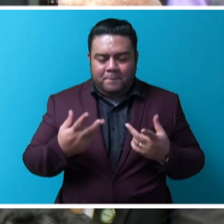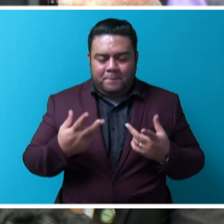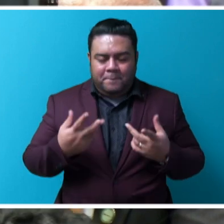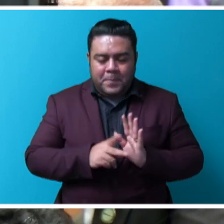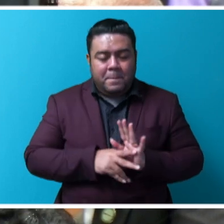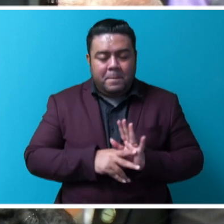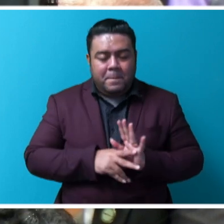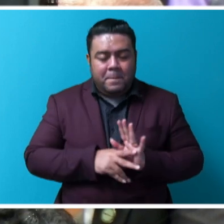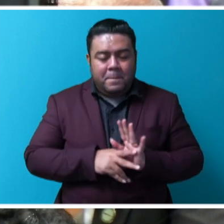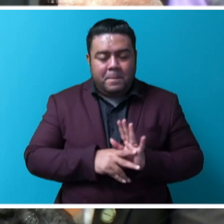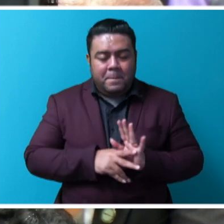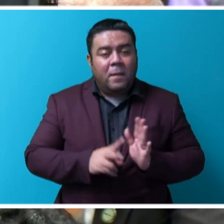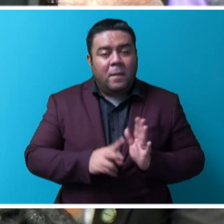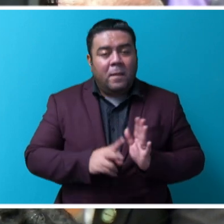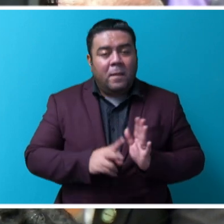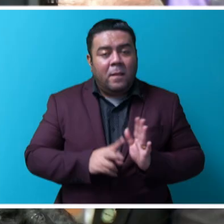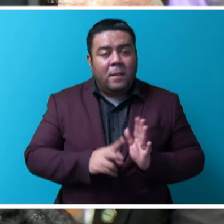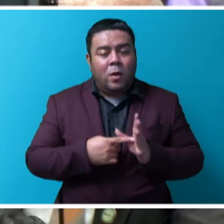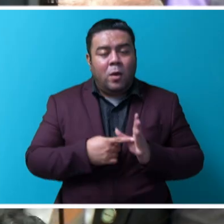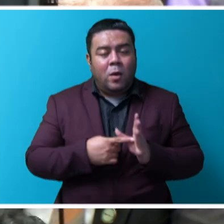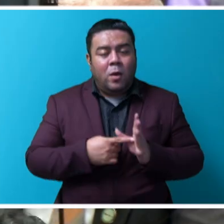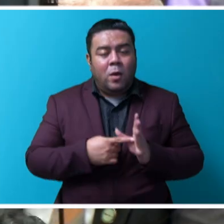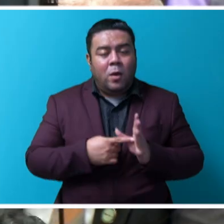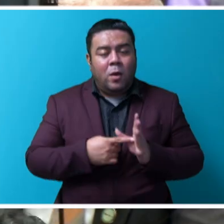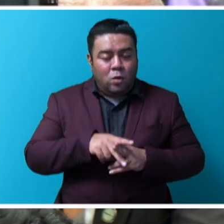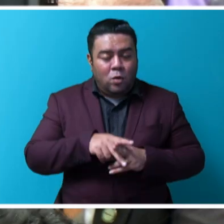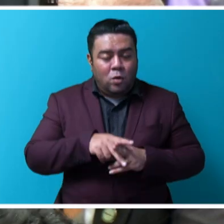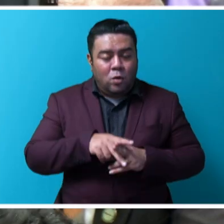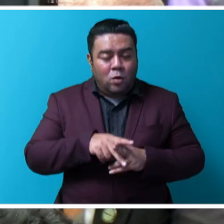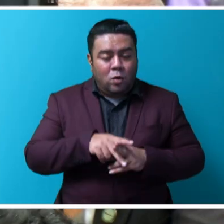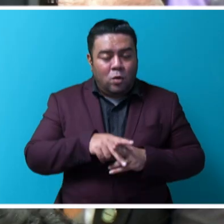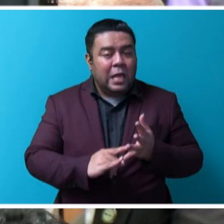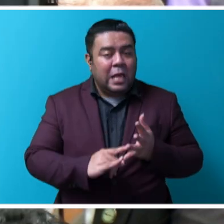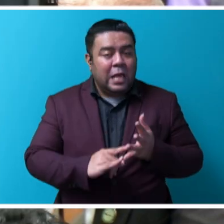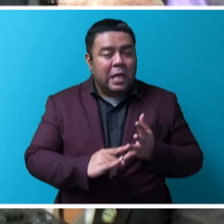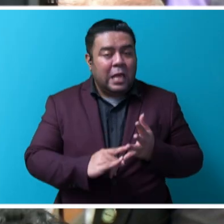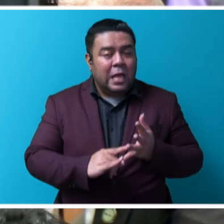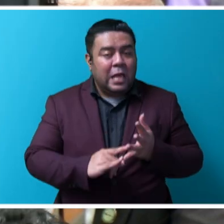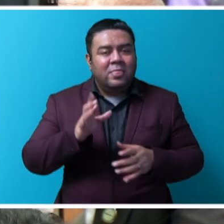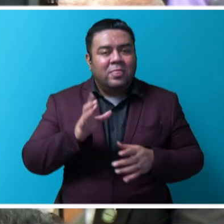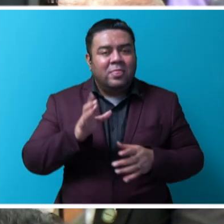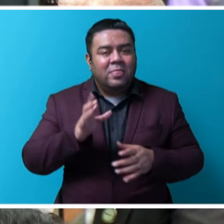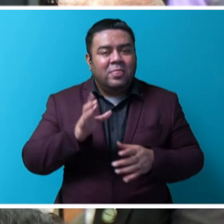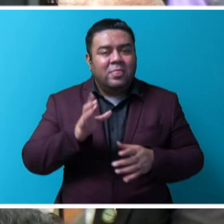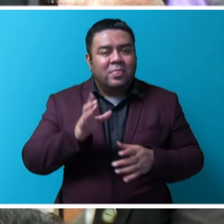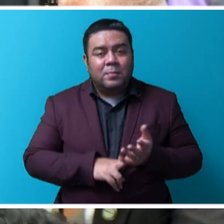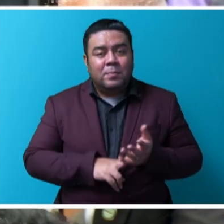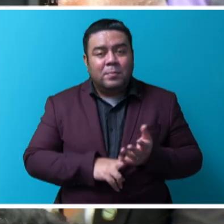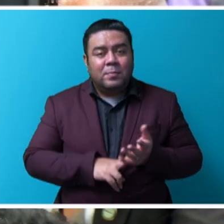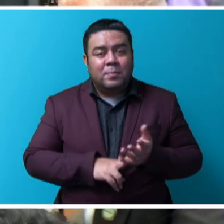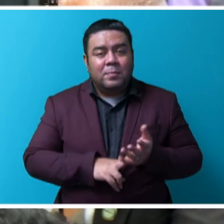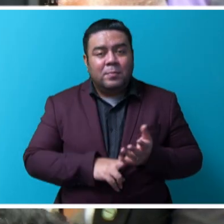of Environment and Climate Change has brought together key portfolios, and this budget will further operationalize the expansion of our services